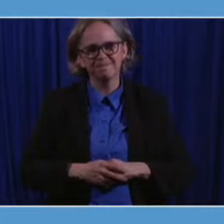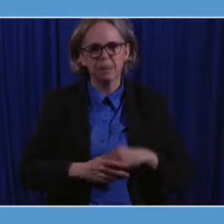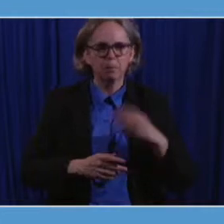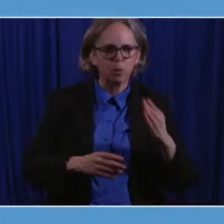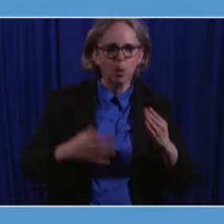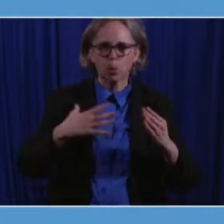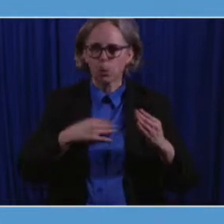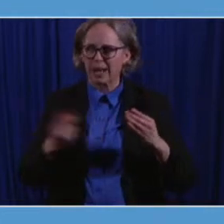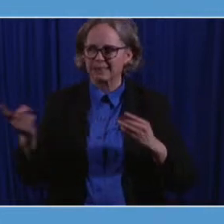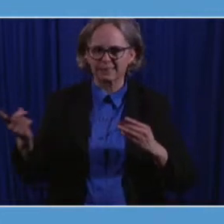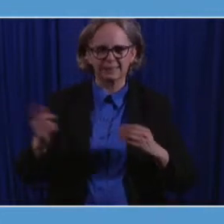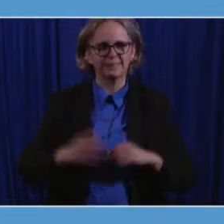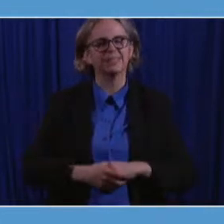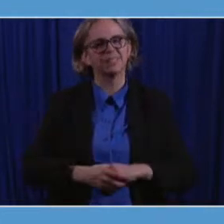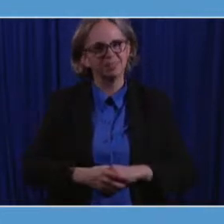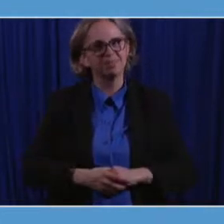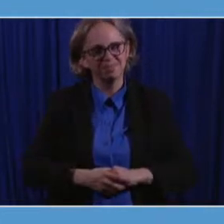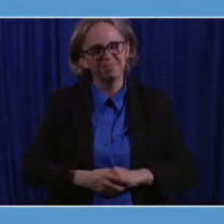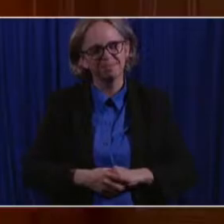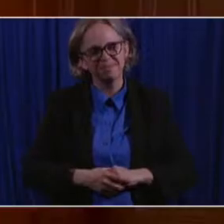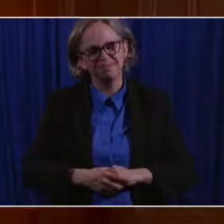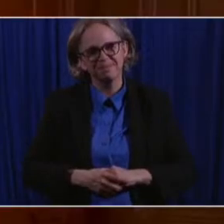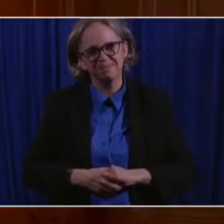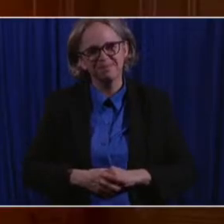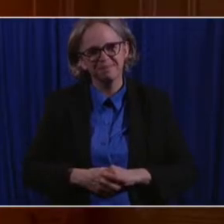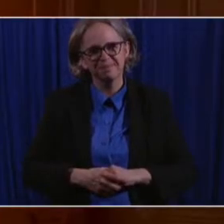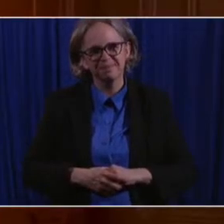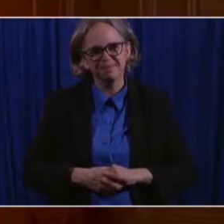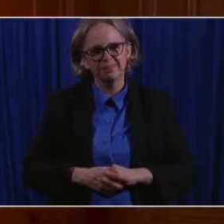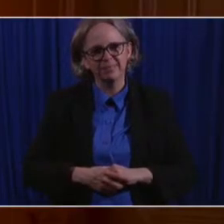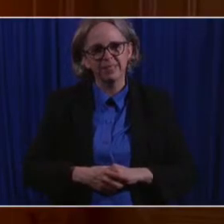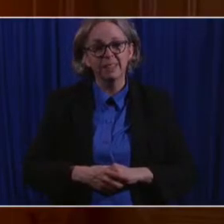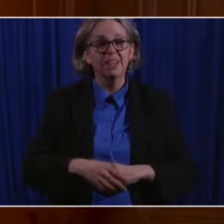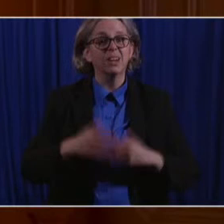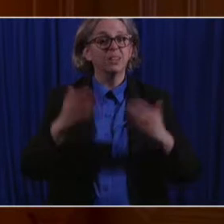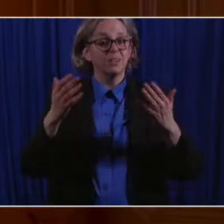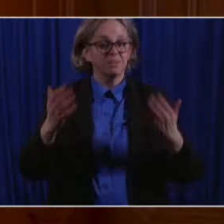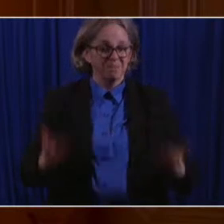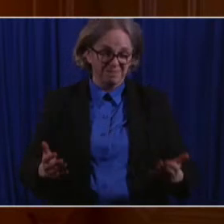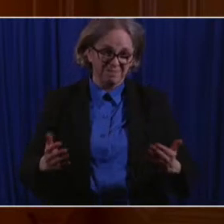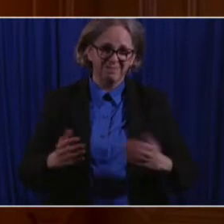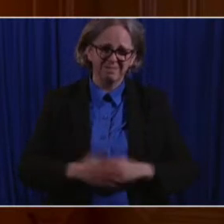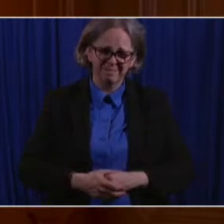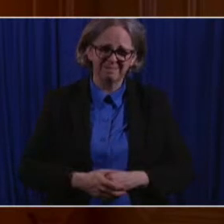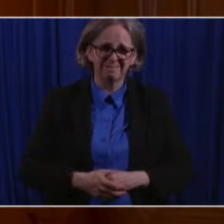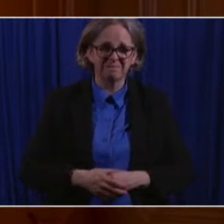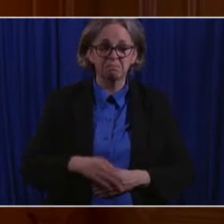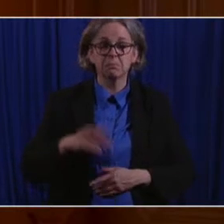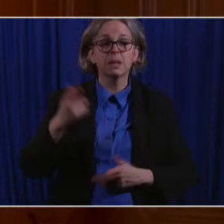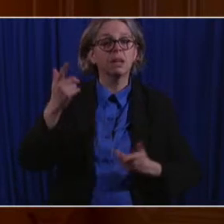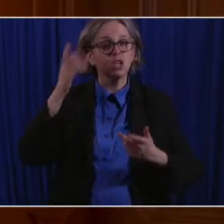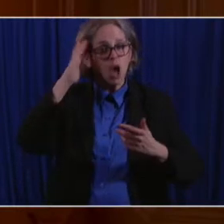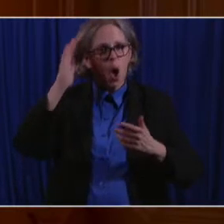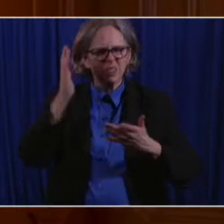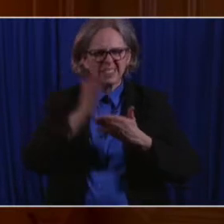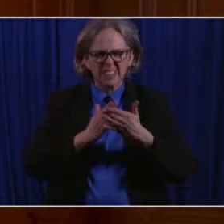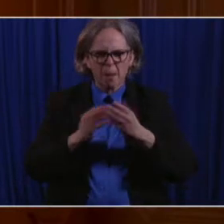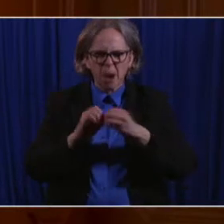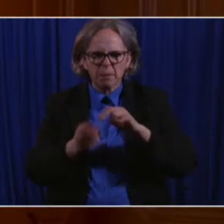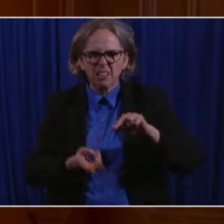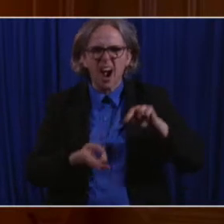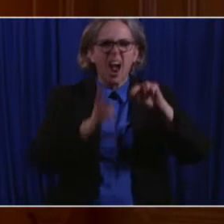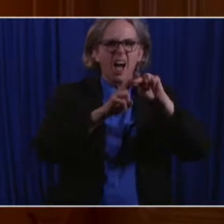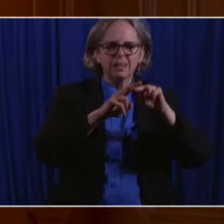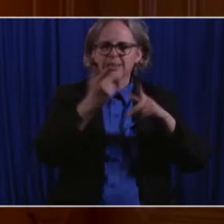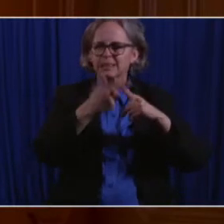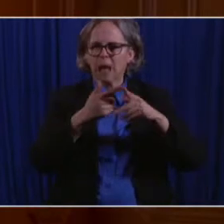and what you'll see is, and I'll talk about in a moment. Some of these have changed. Some have gone up. Some have gone down. So again,